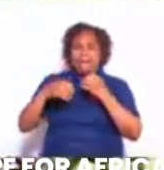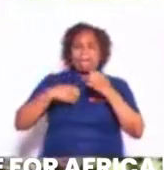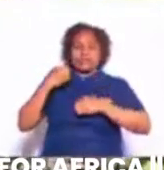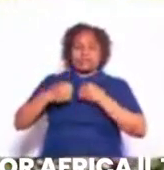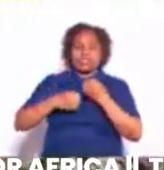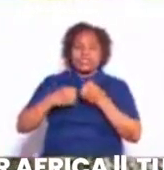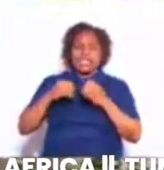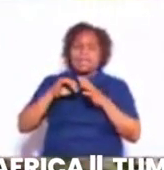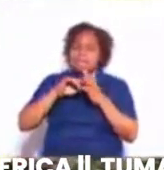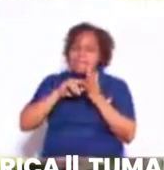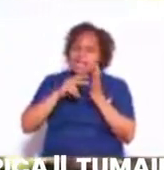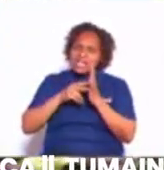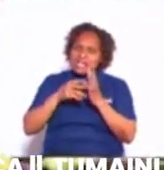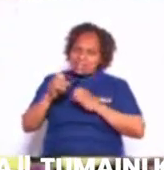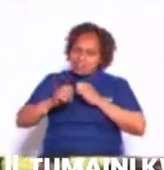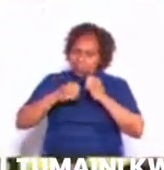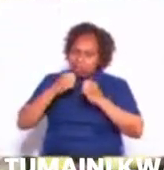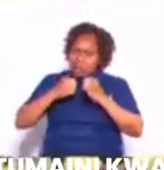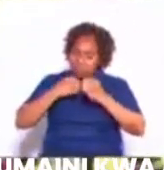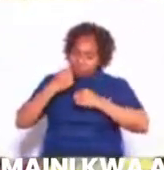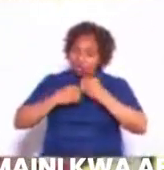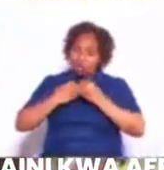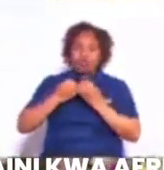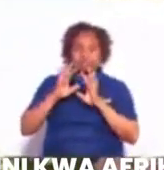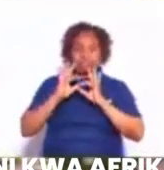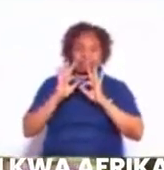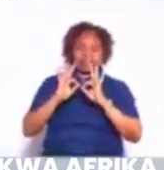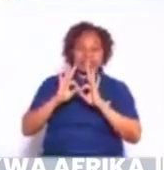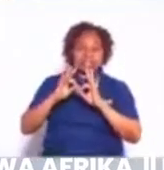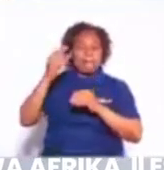Emotional intelligence is good for mental health.